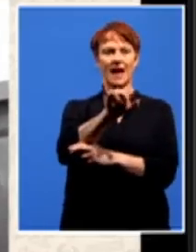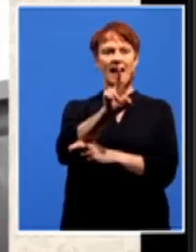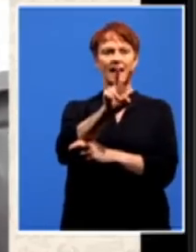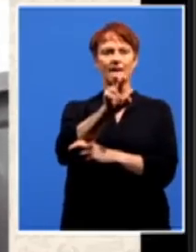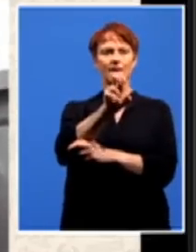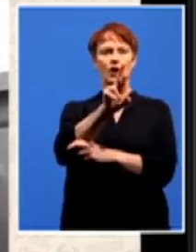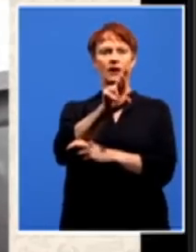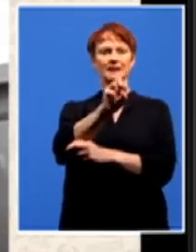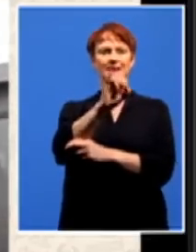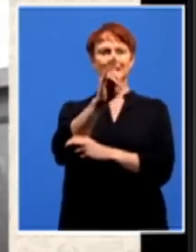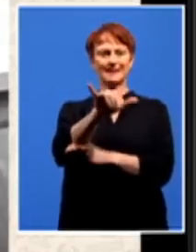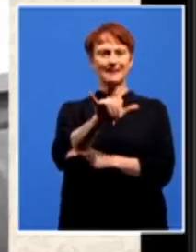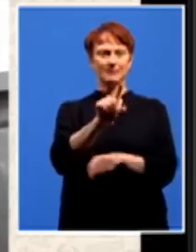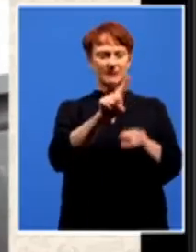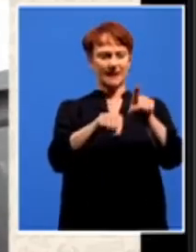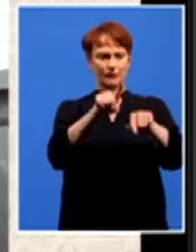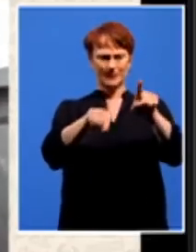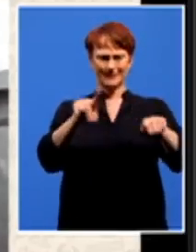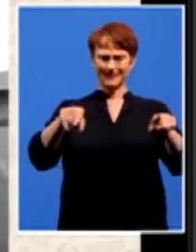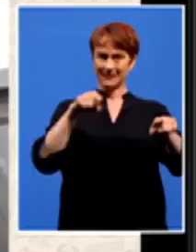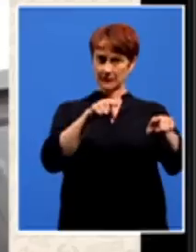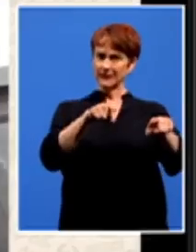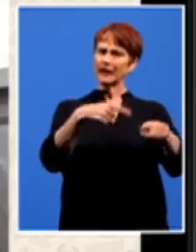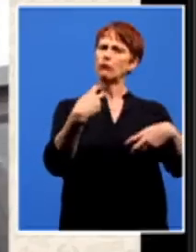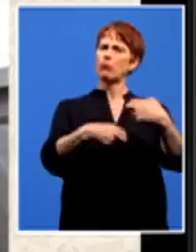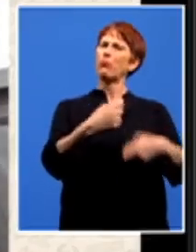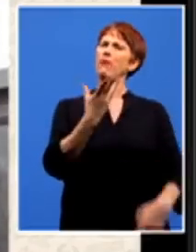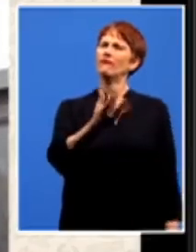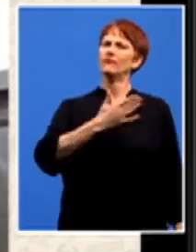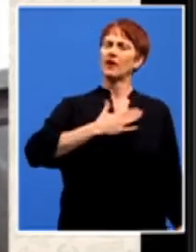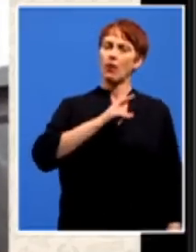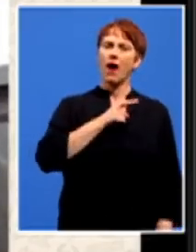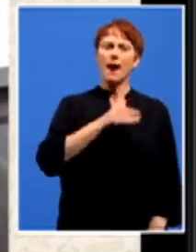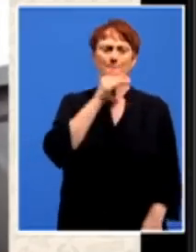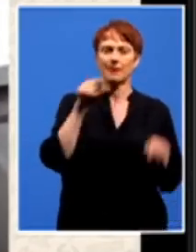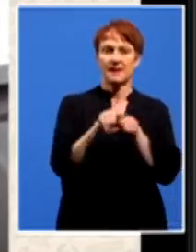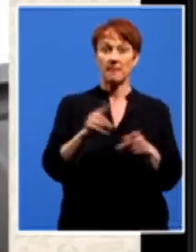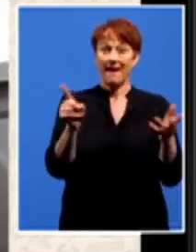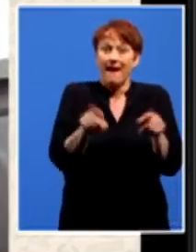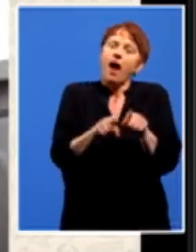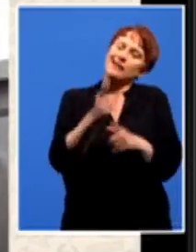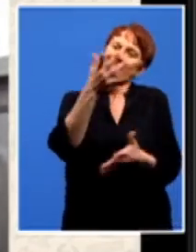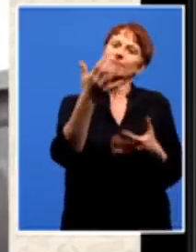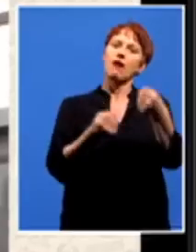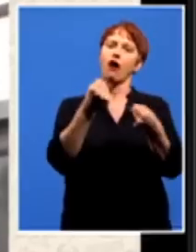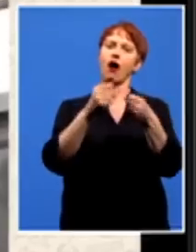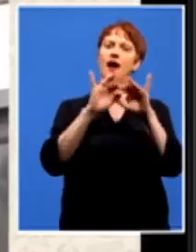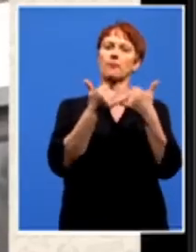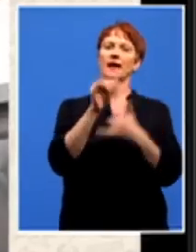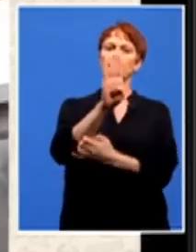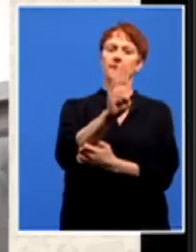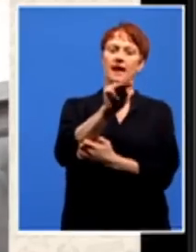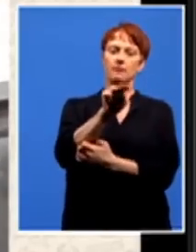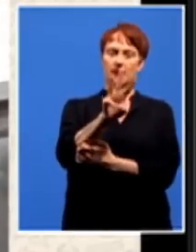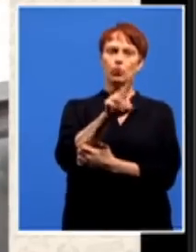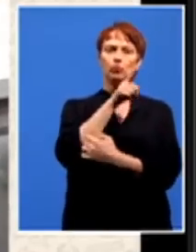diversifying. Because it can mean very much of the same. If BMW makes a 3 Series and a 5 Series and a 7 Series, it's